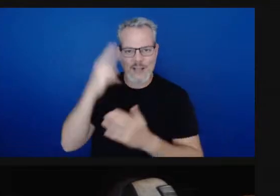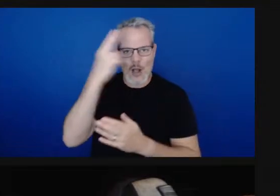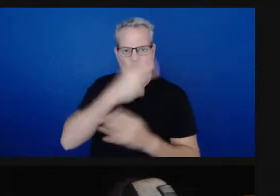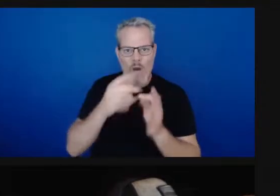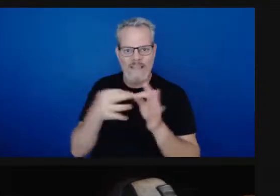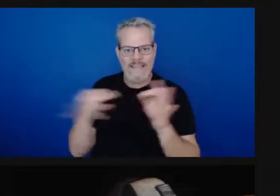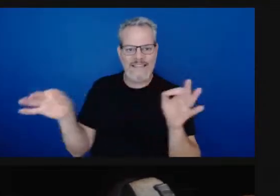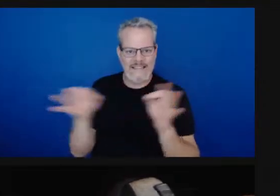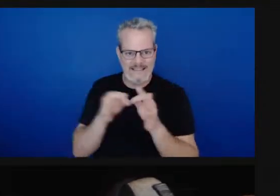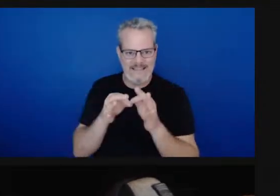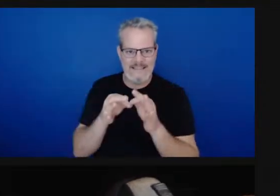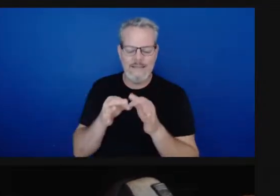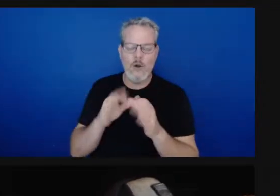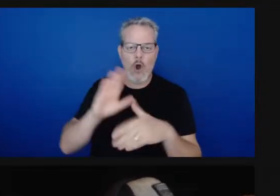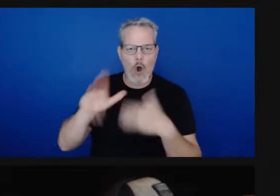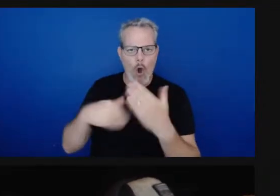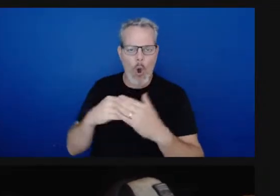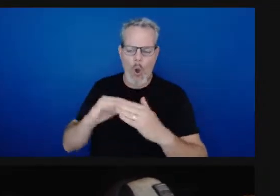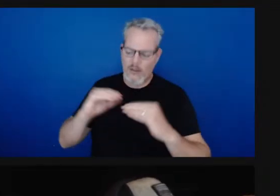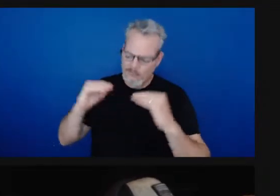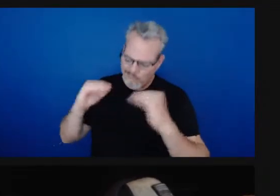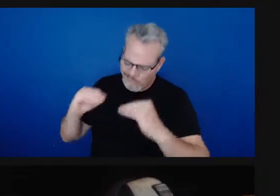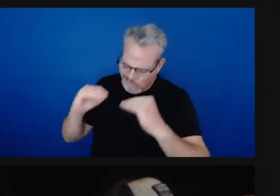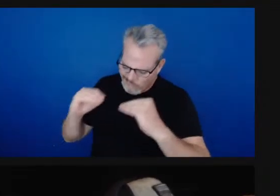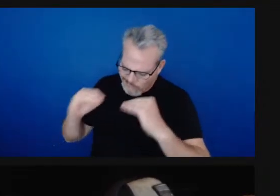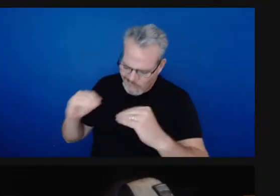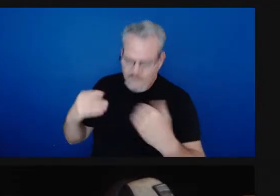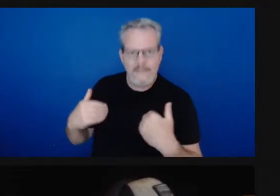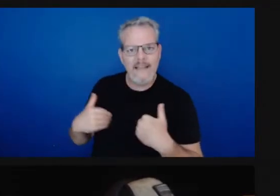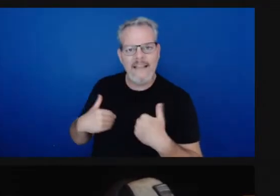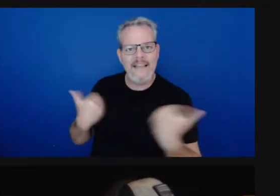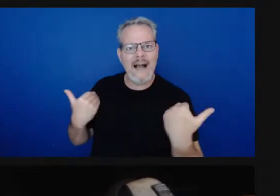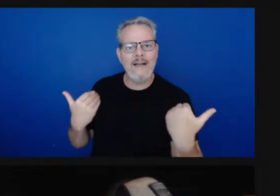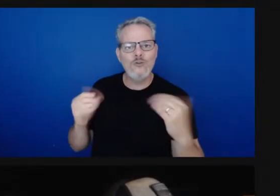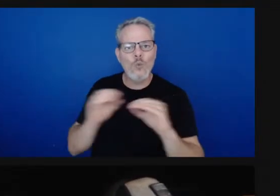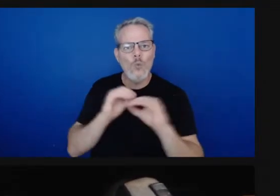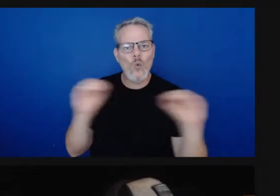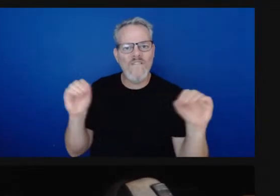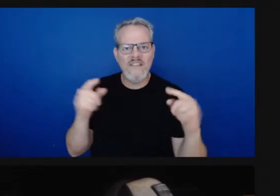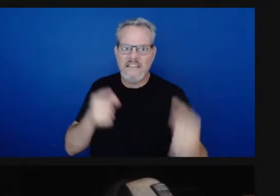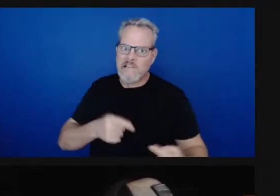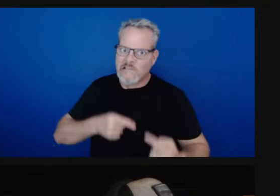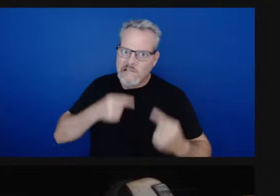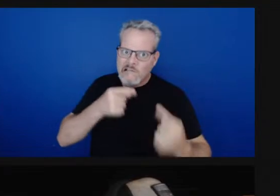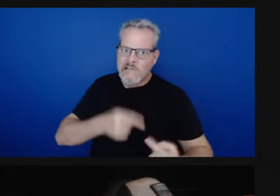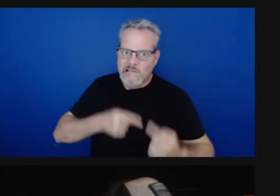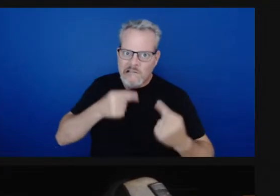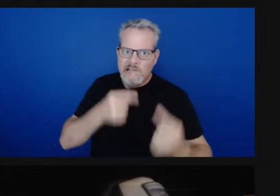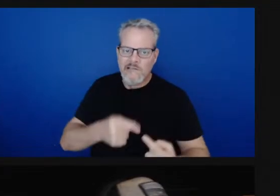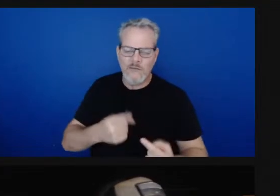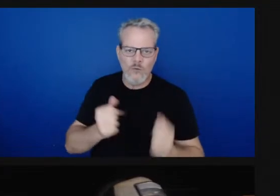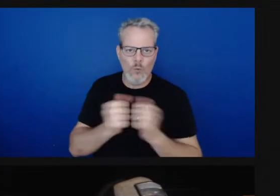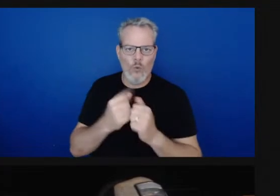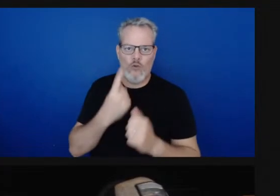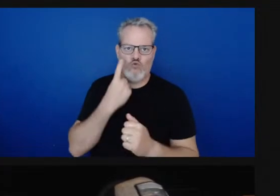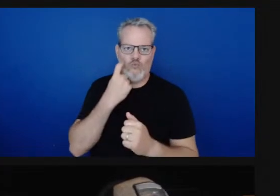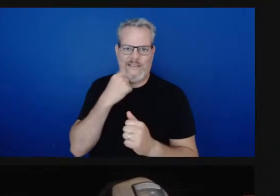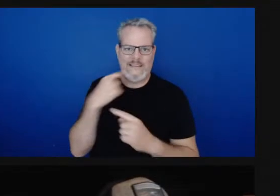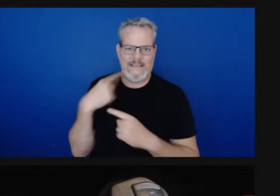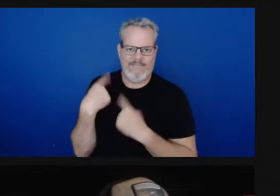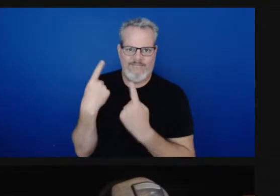in our youth so that we don't have the same struggles with eruptions as we've had in recent decades here.